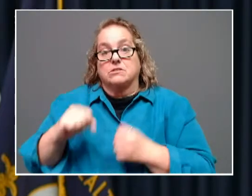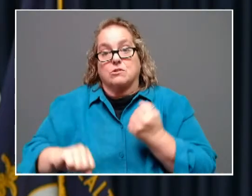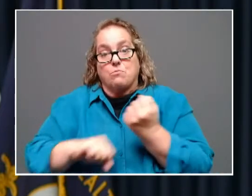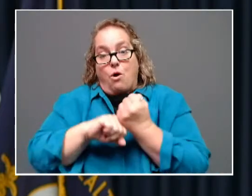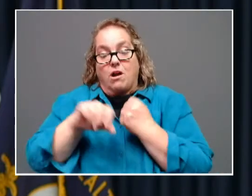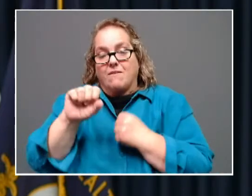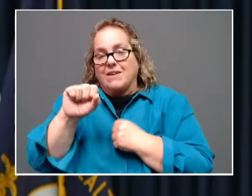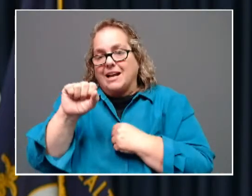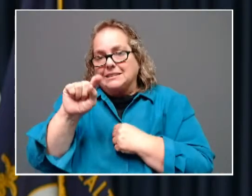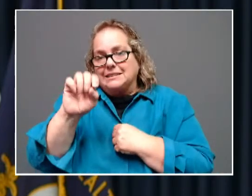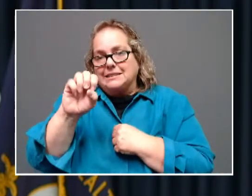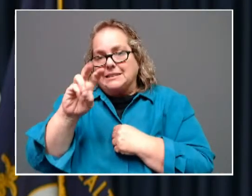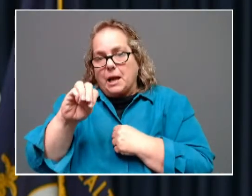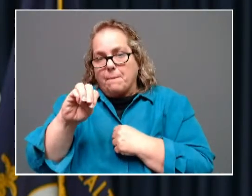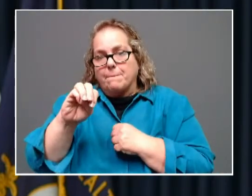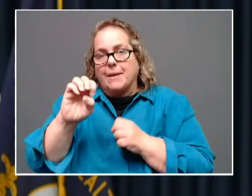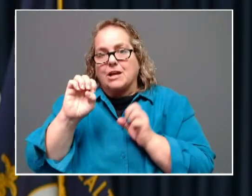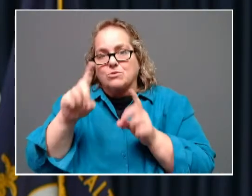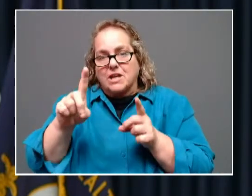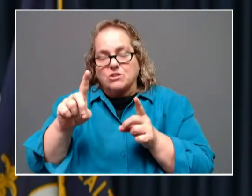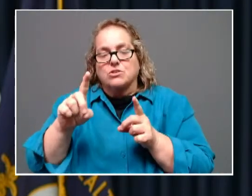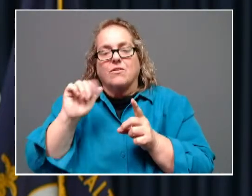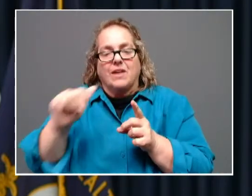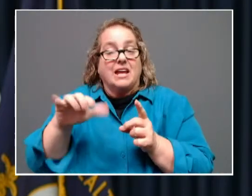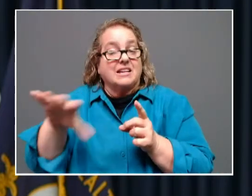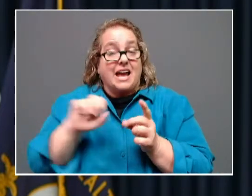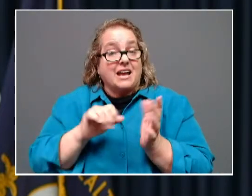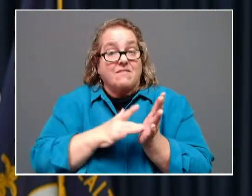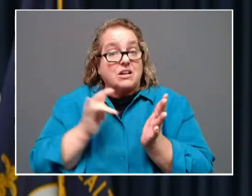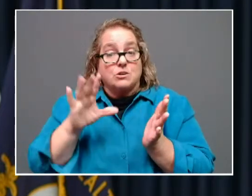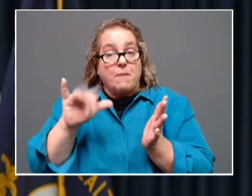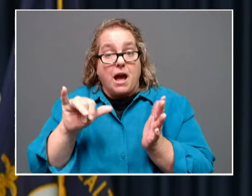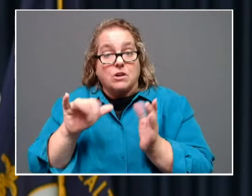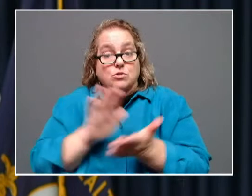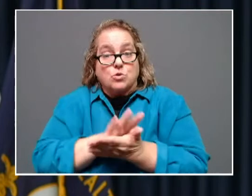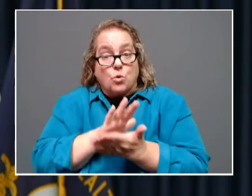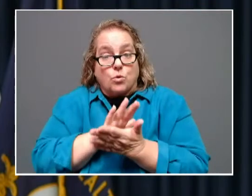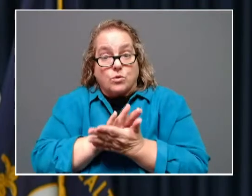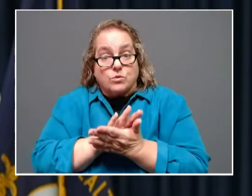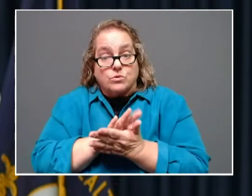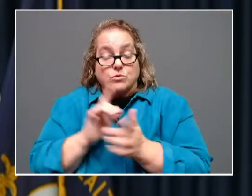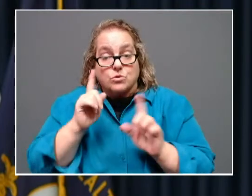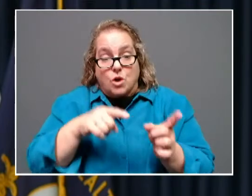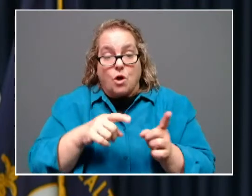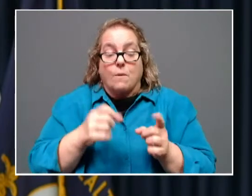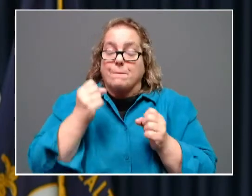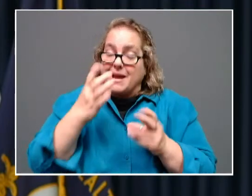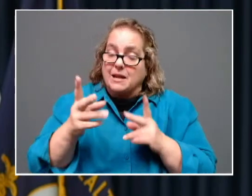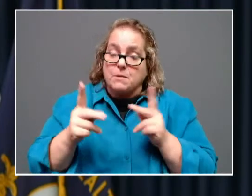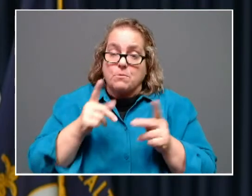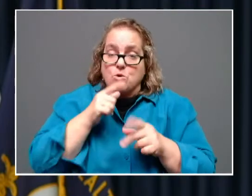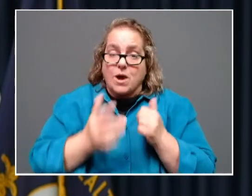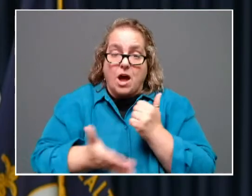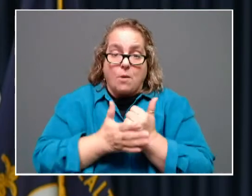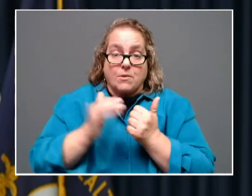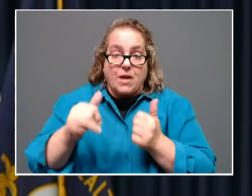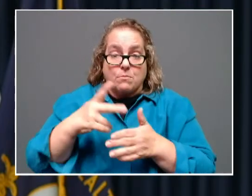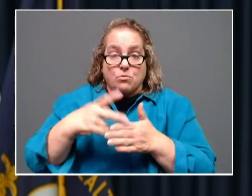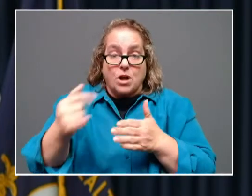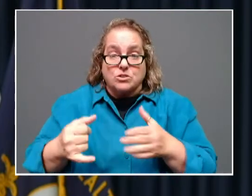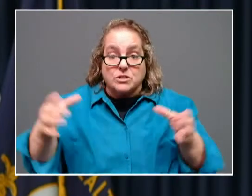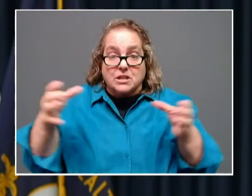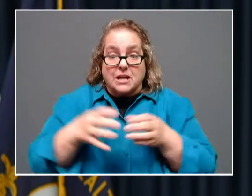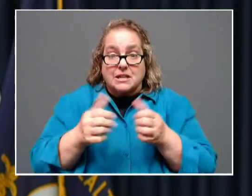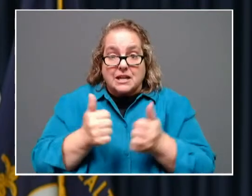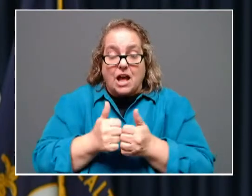advantage of by local schools. I want to thank the many individuals who helped bring this project together. I look forward to seeing all the other ways that